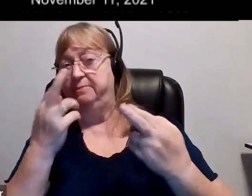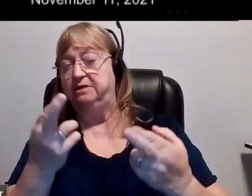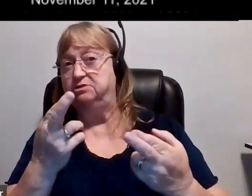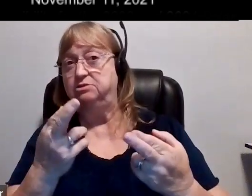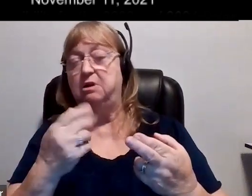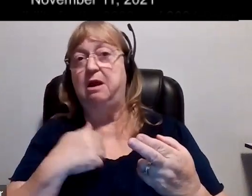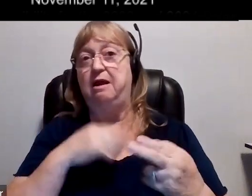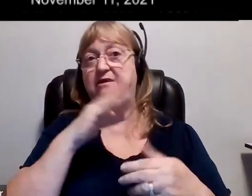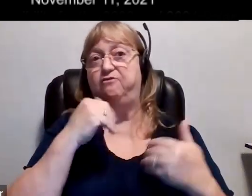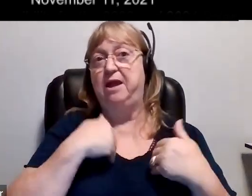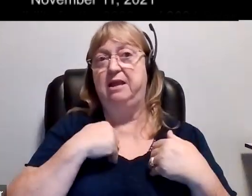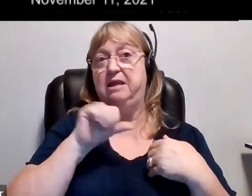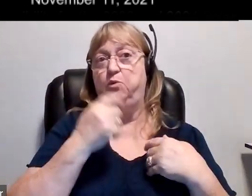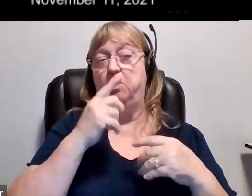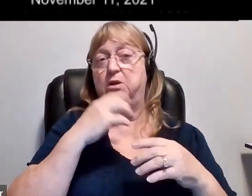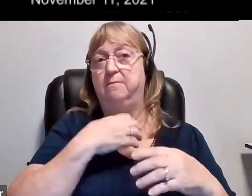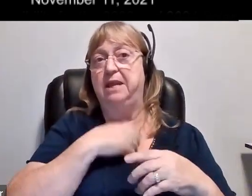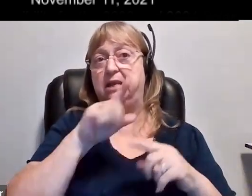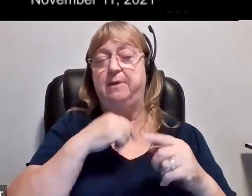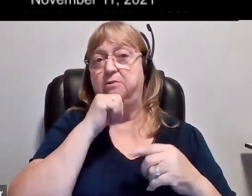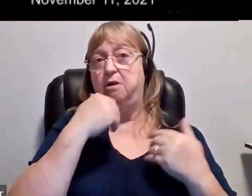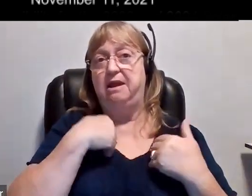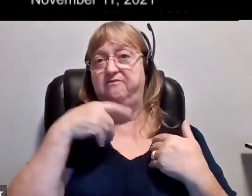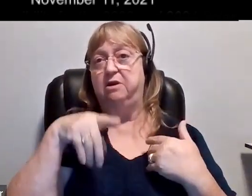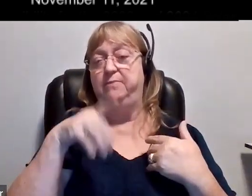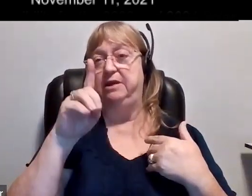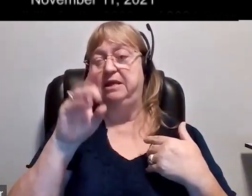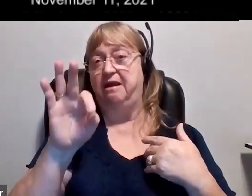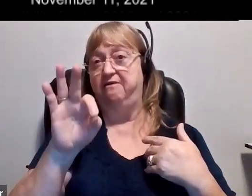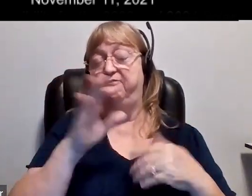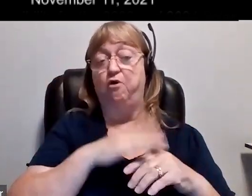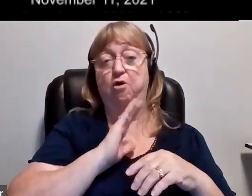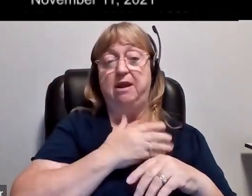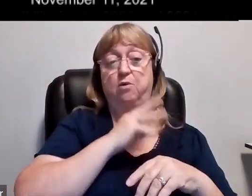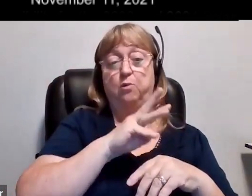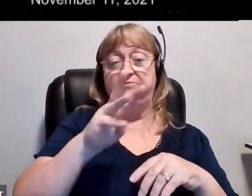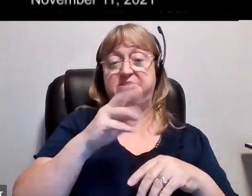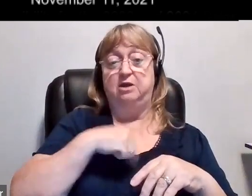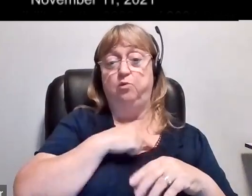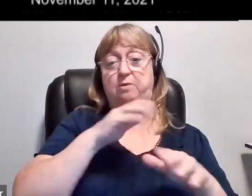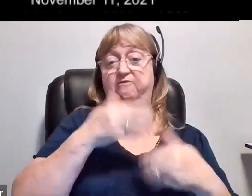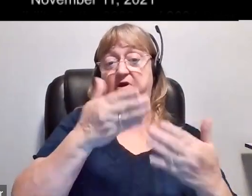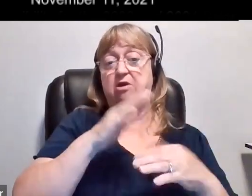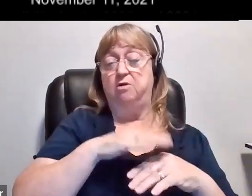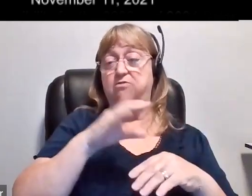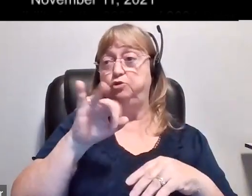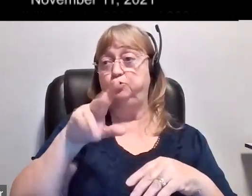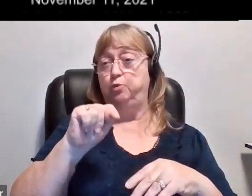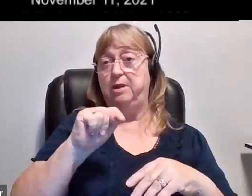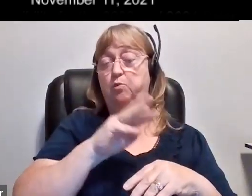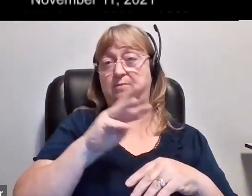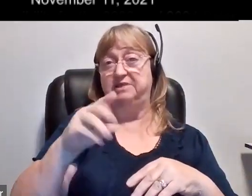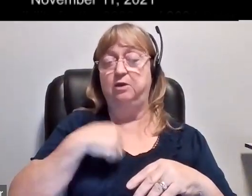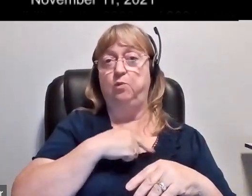had anybody complain about not having the PDF. On our website, we provide, on the Do It website, we have a lot,